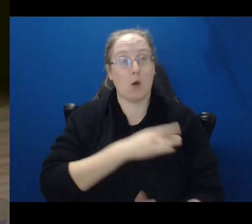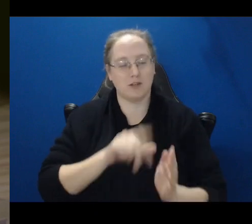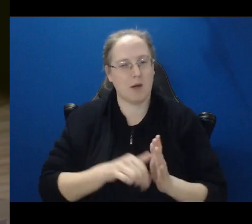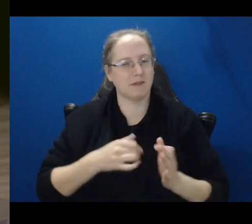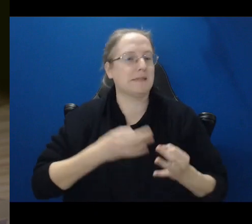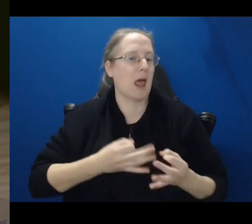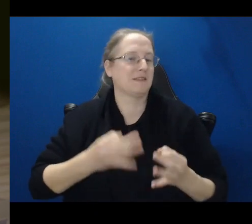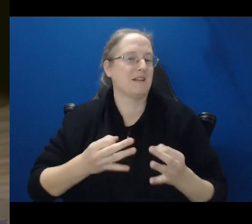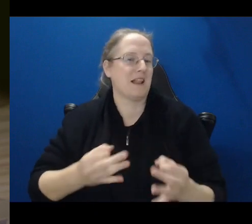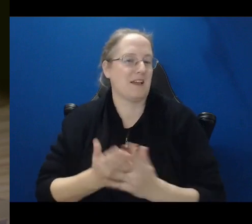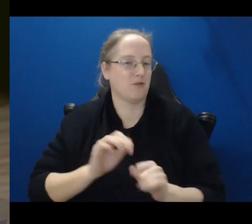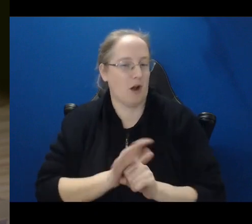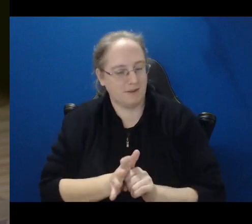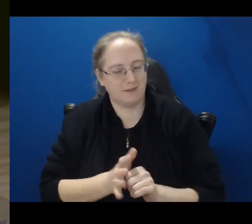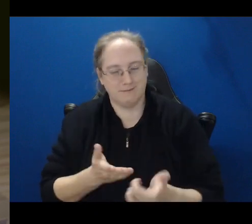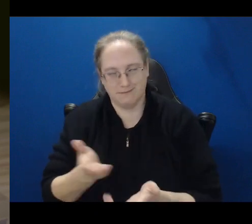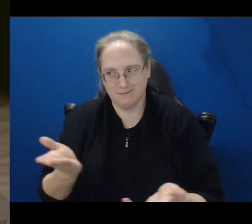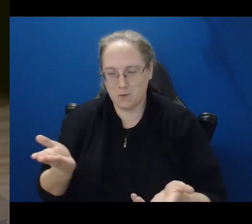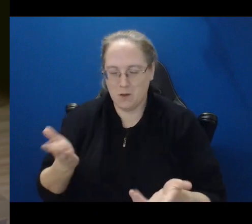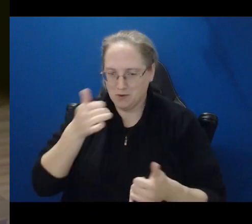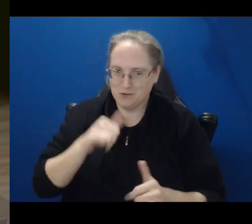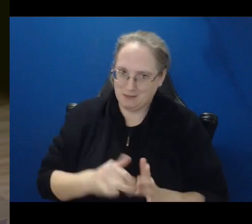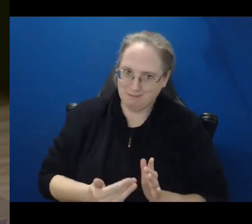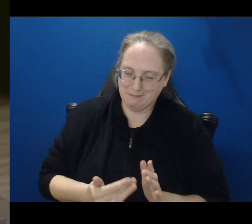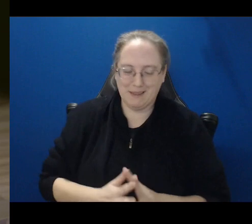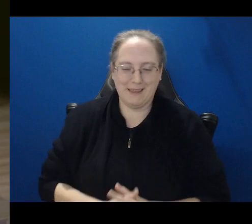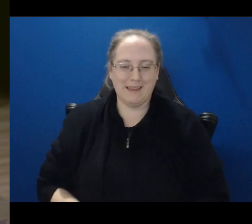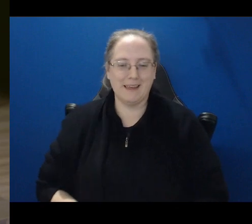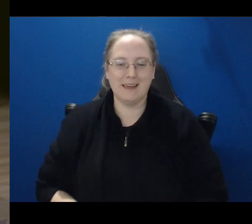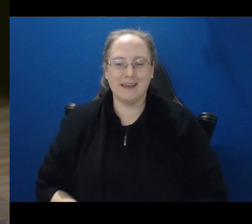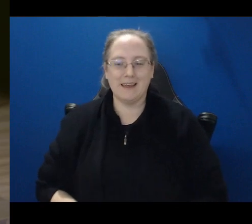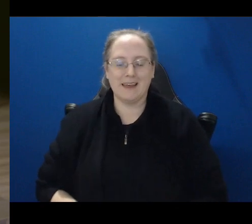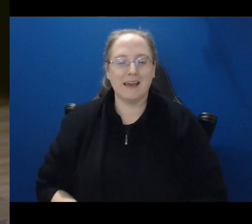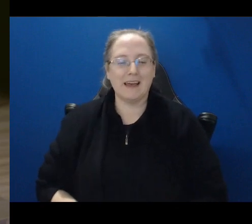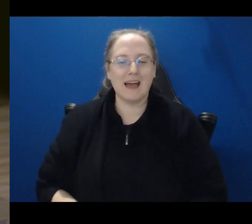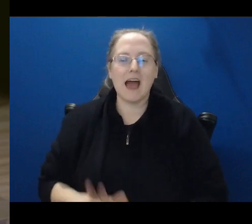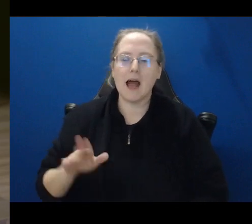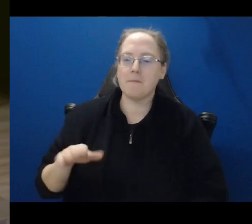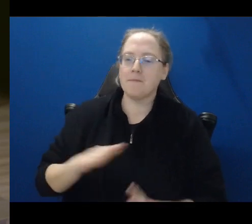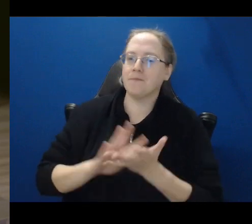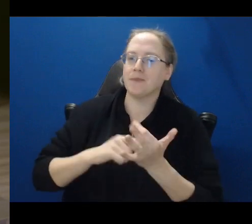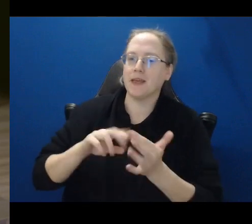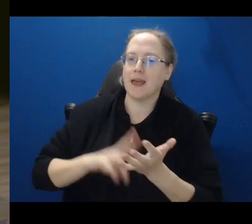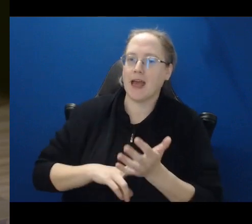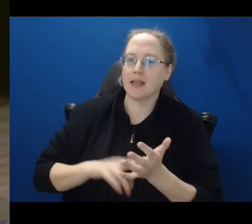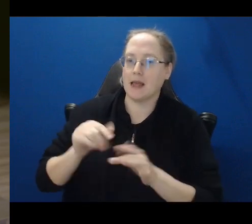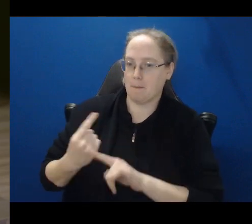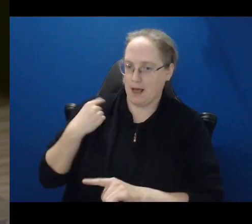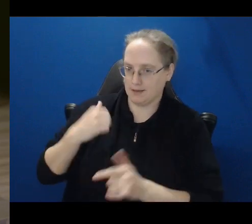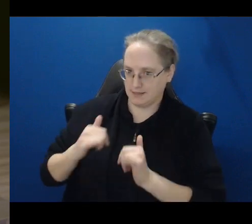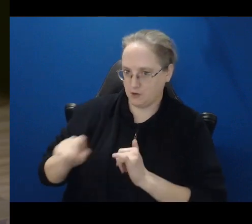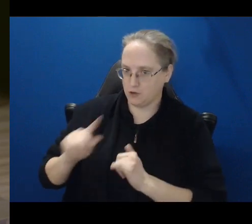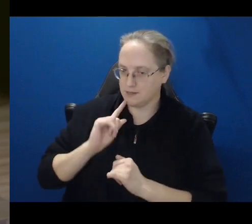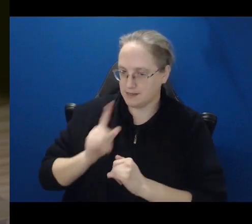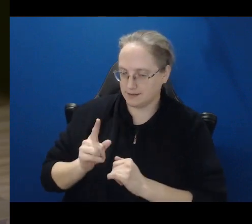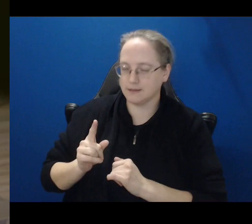COVID, as we're sort of all sort of used to now. But Helen, you kind of cite in this interview with Tina something